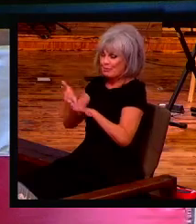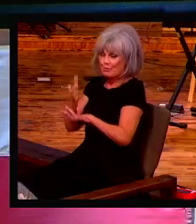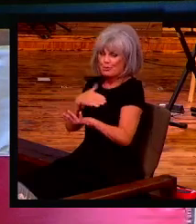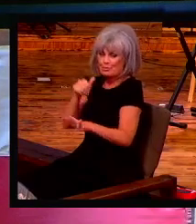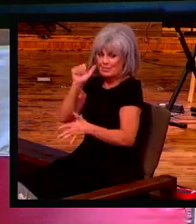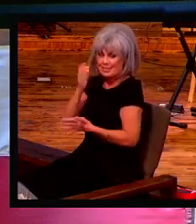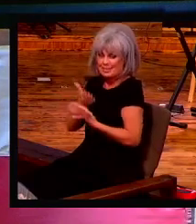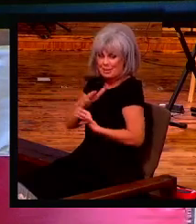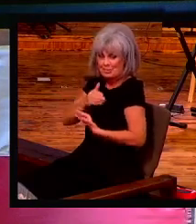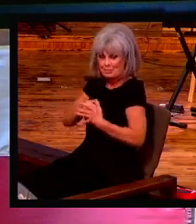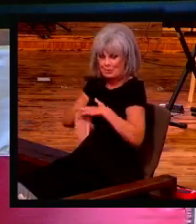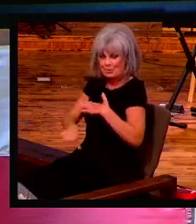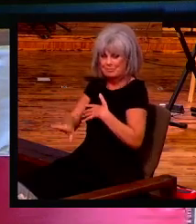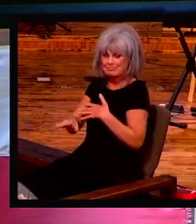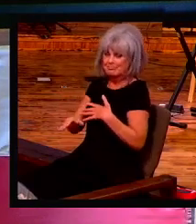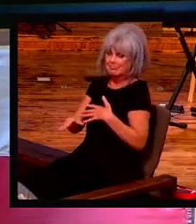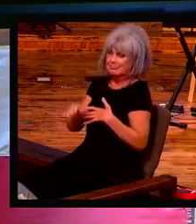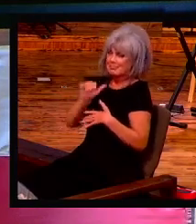good filter.